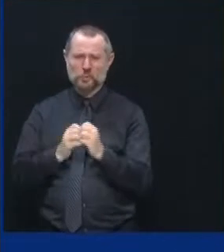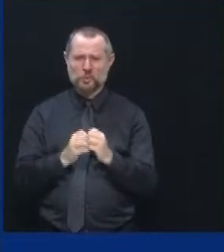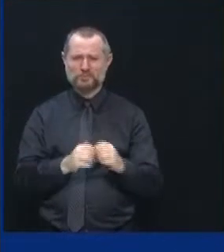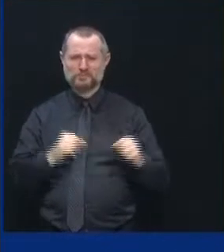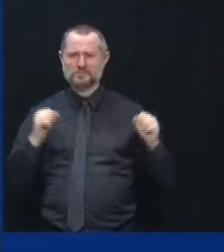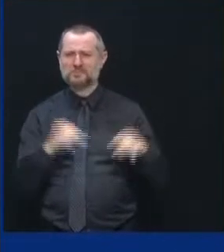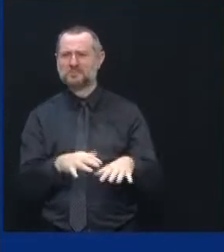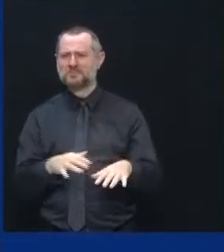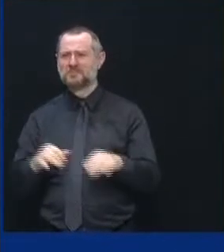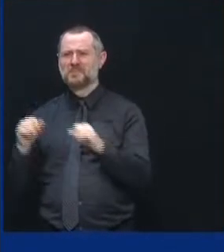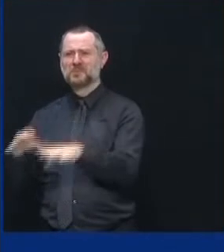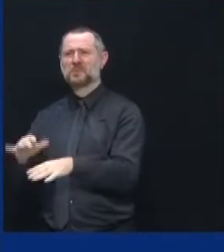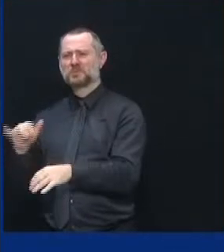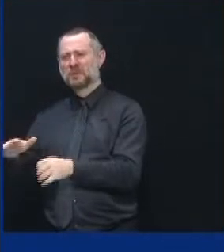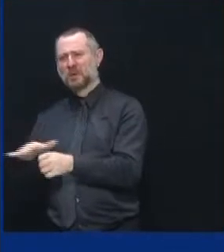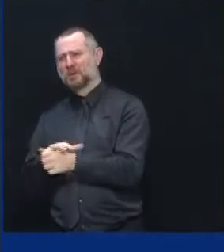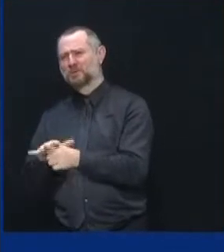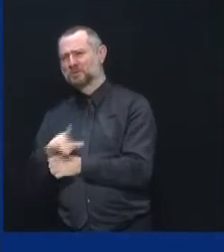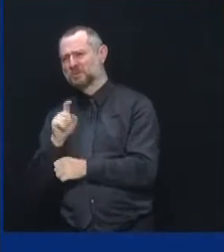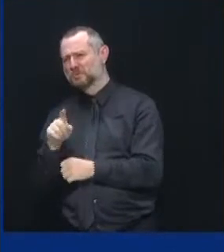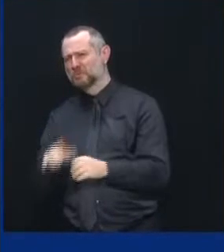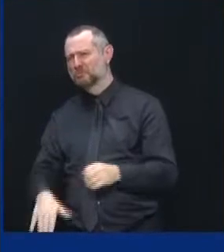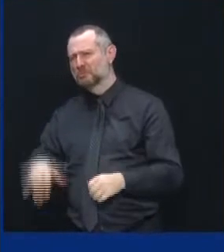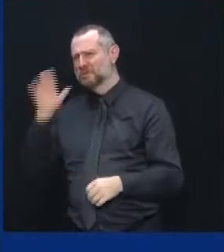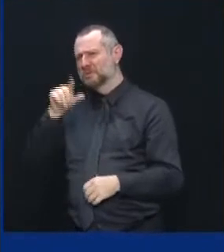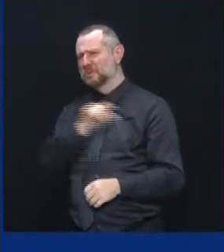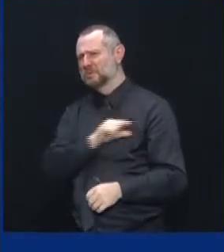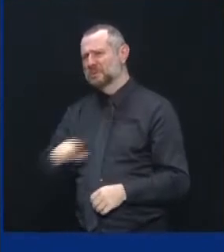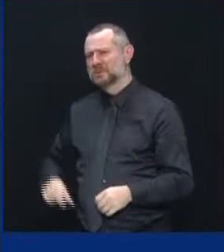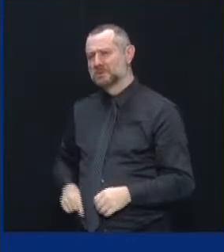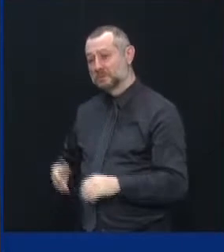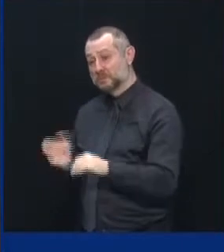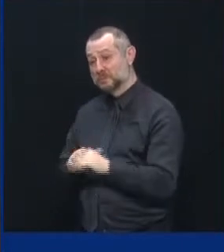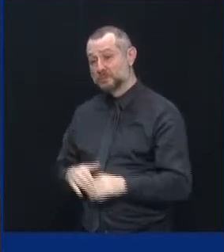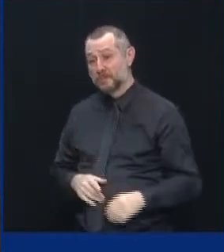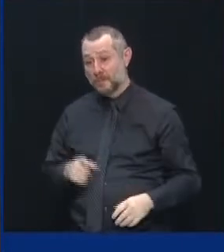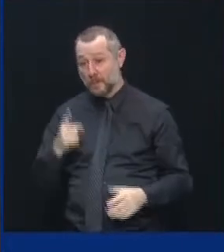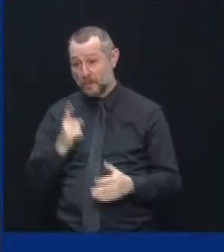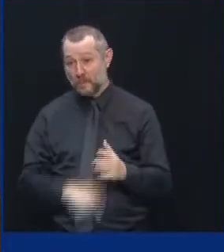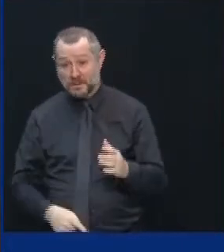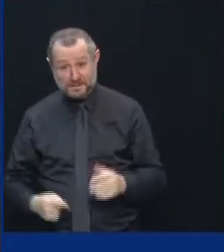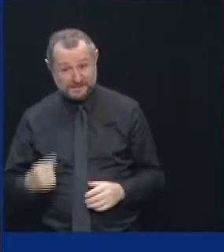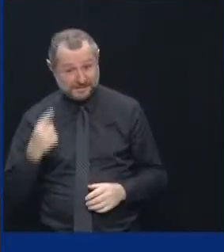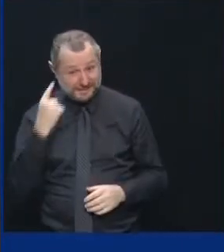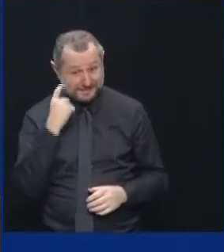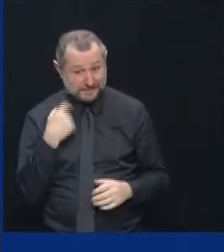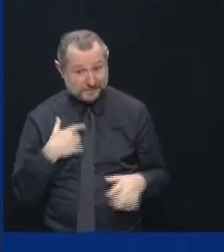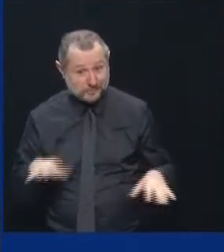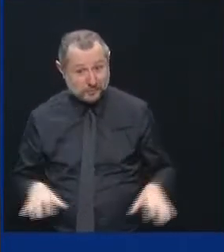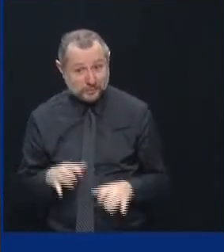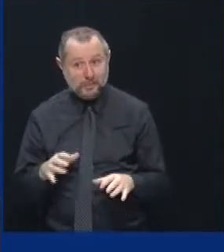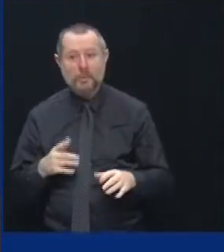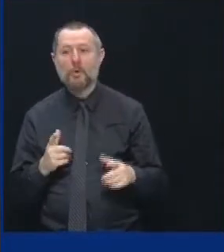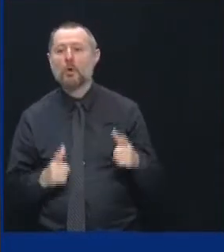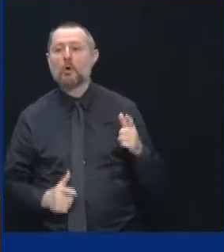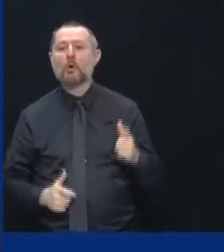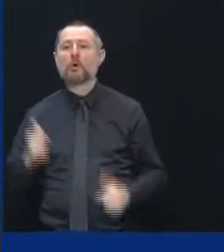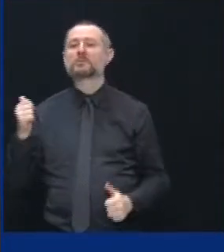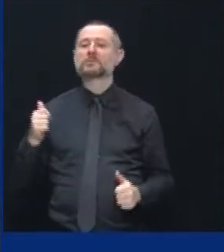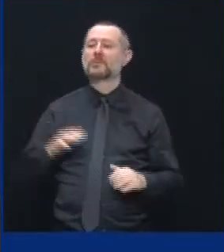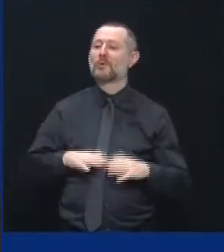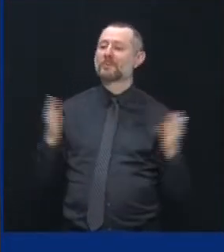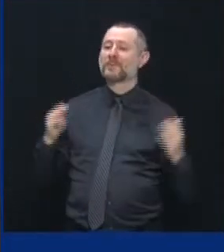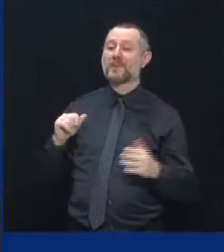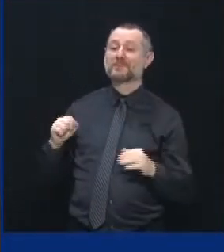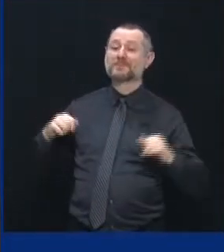vaccine access to your home neighborhood? What we just did, opening the largest mass vaccination site in the